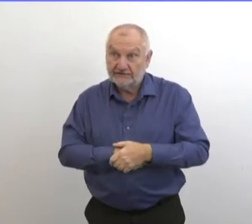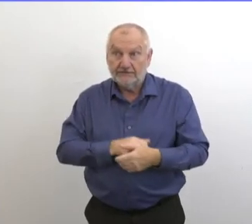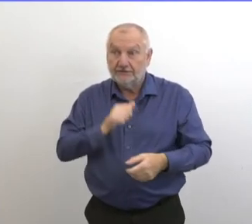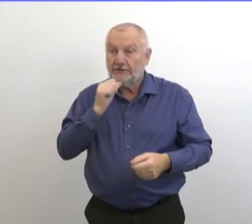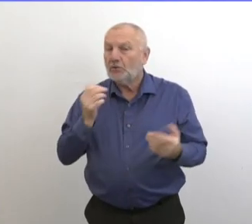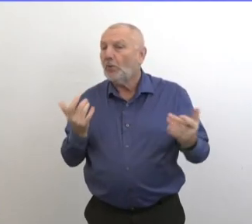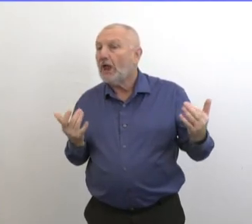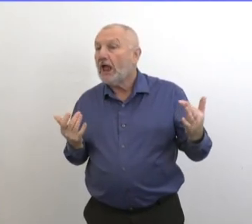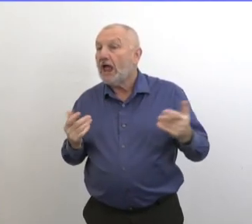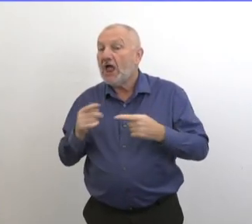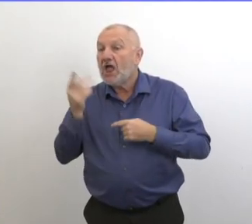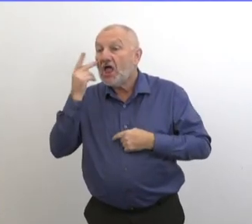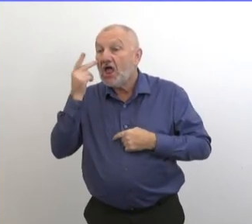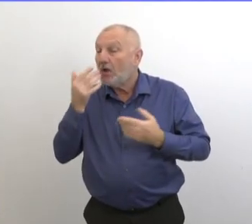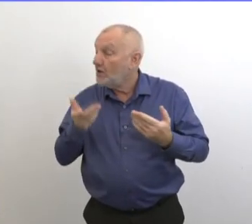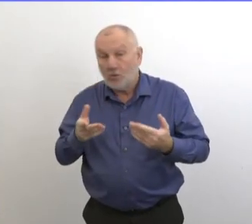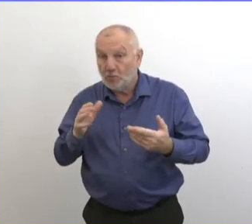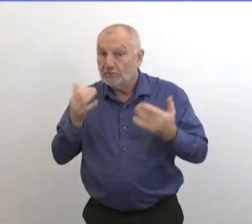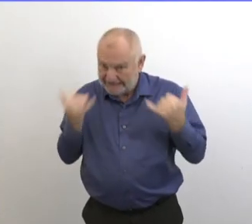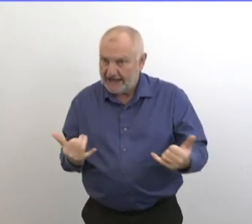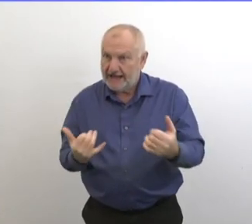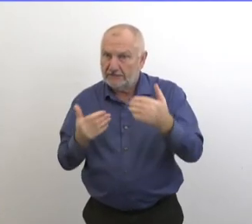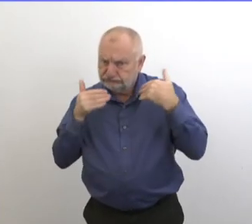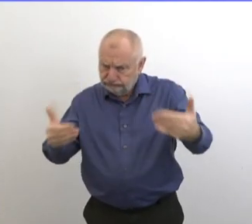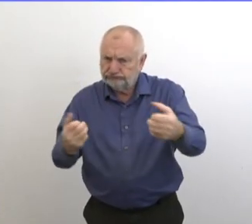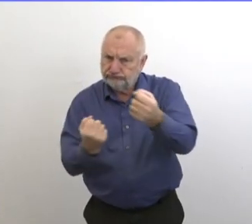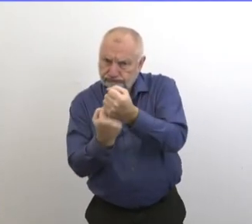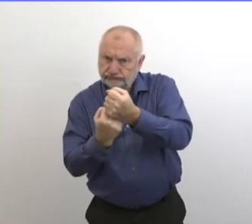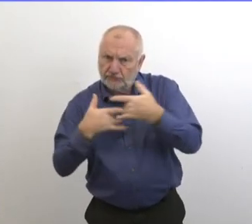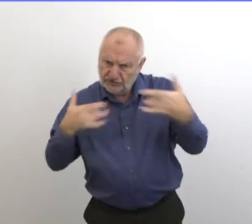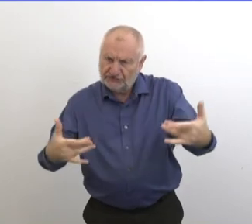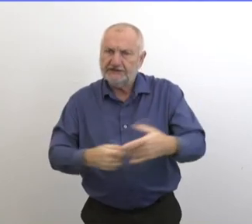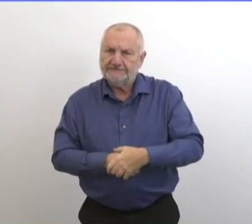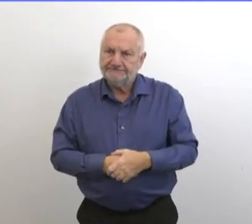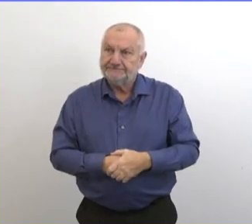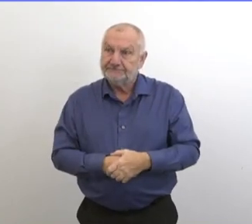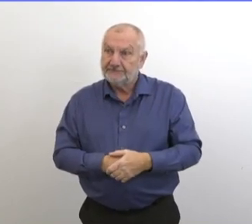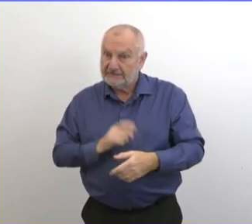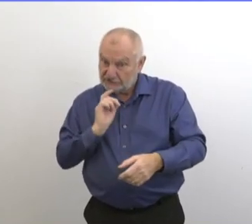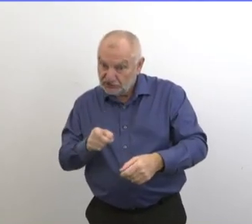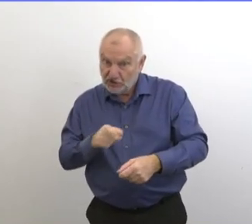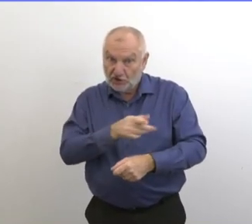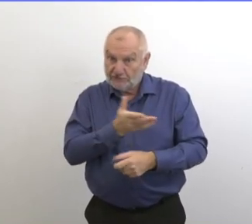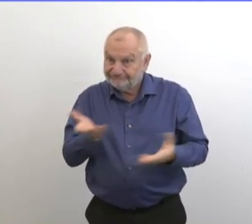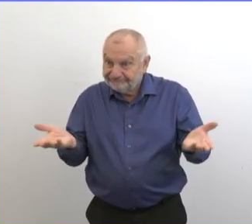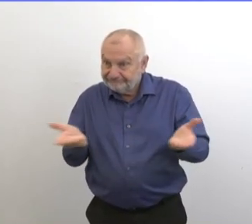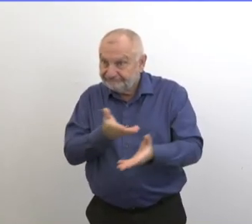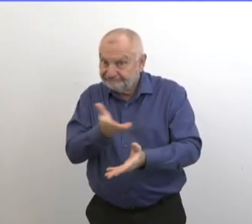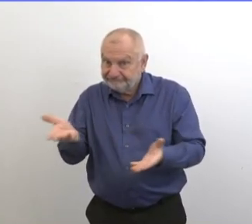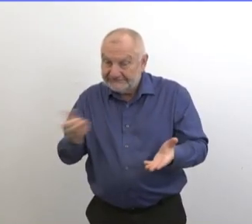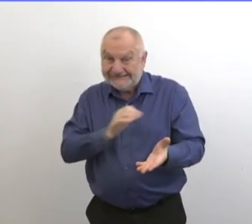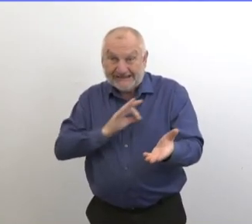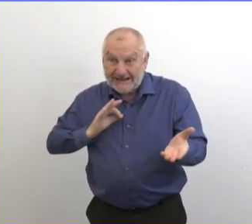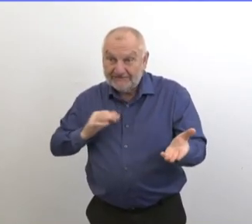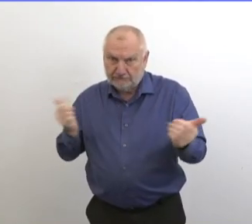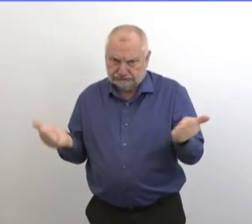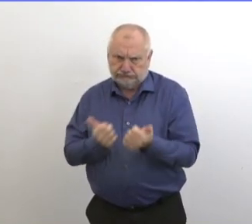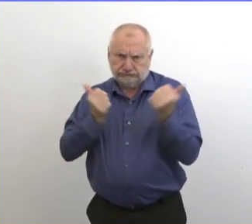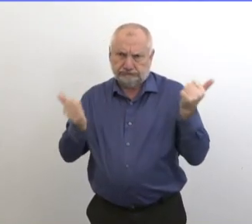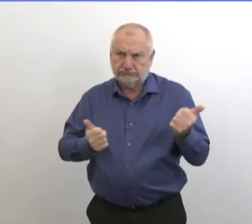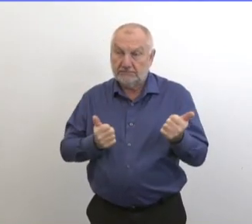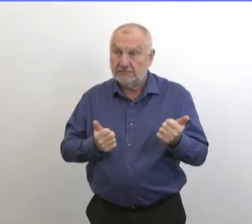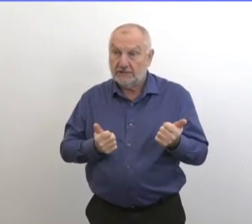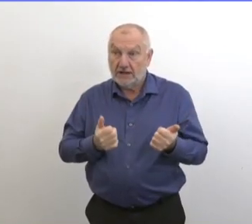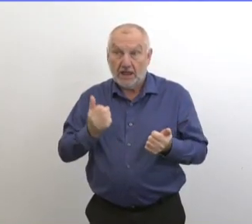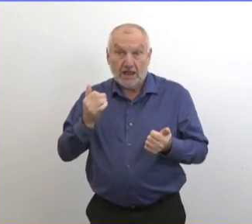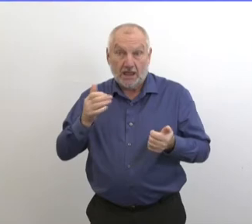necessary supports in place so that there's people there to look after those vulnerable Manitobans